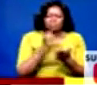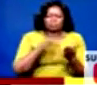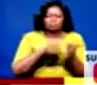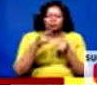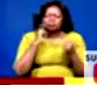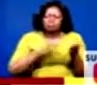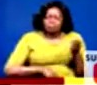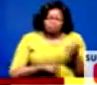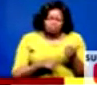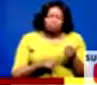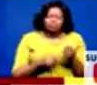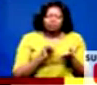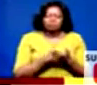kwamba